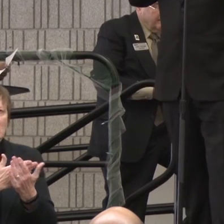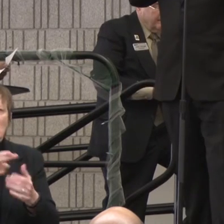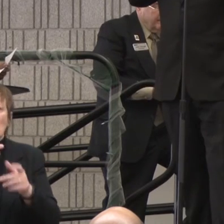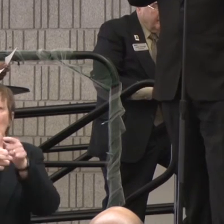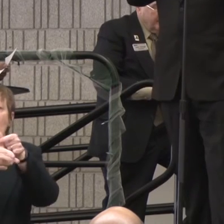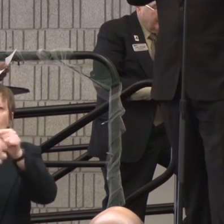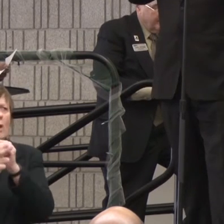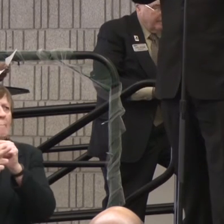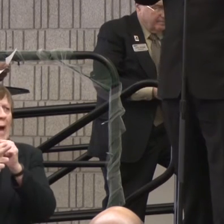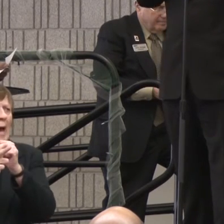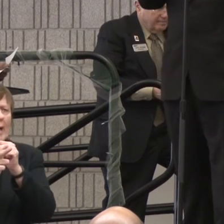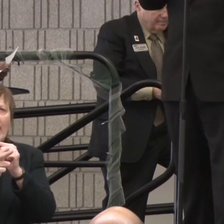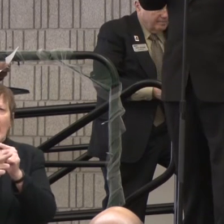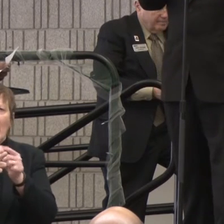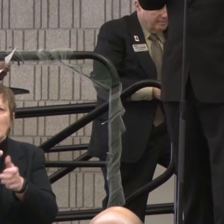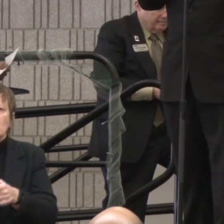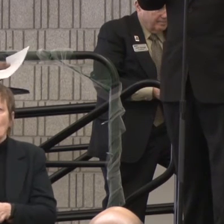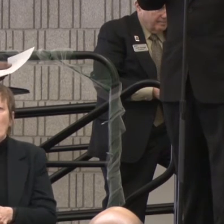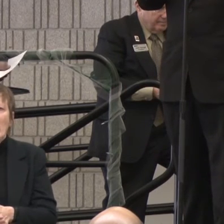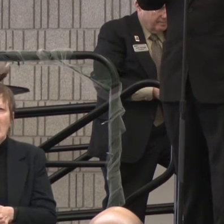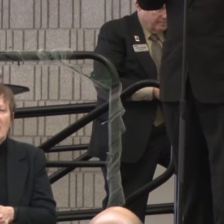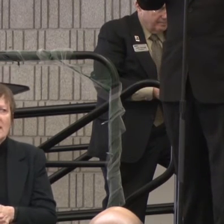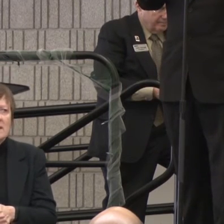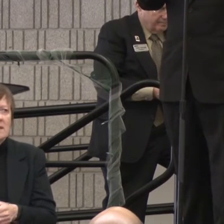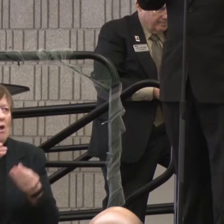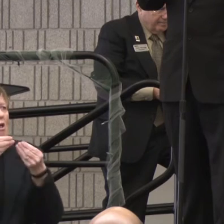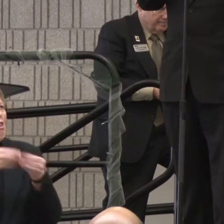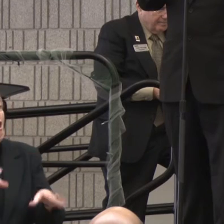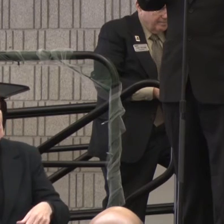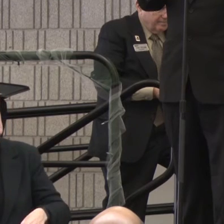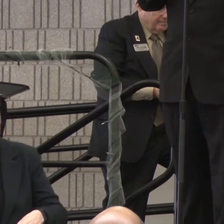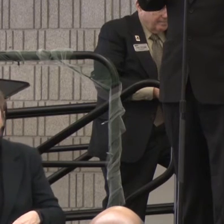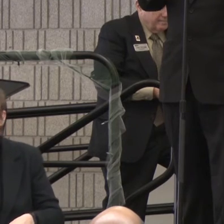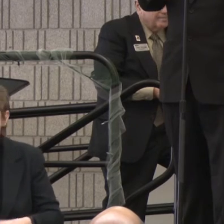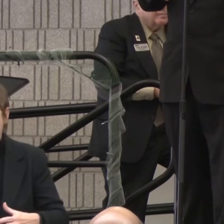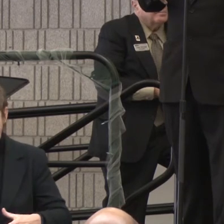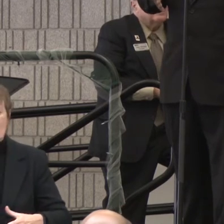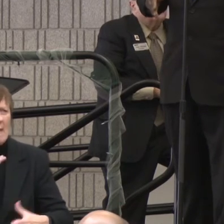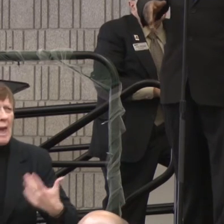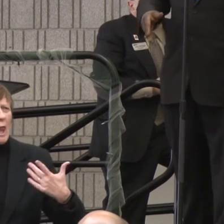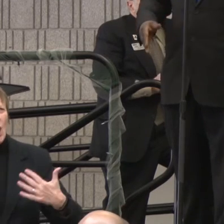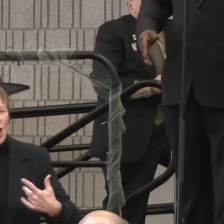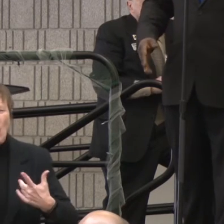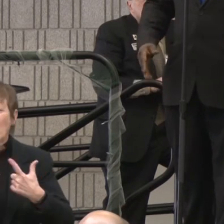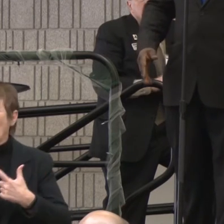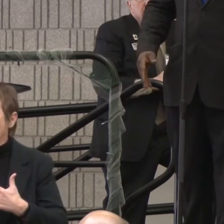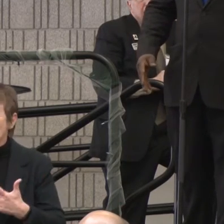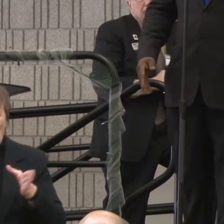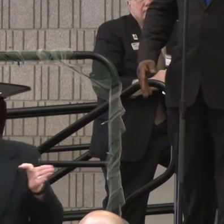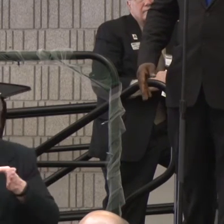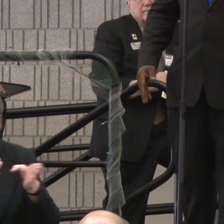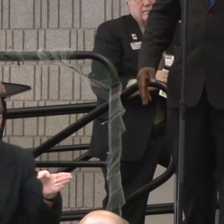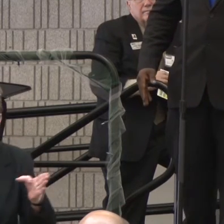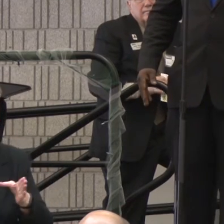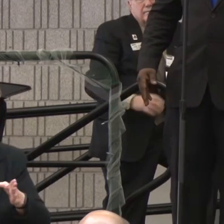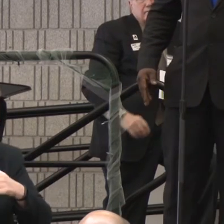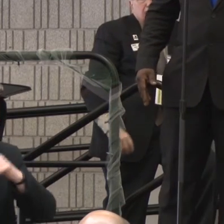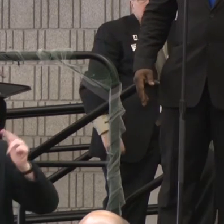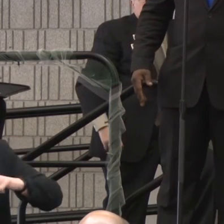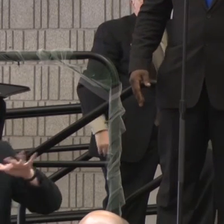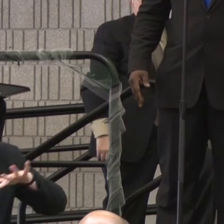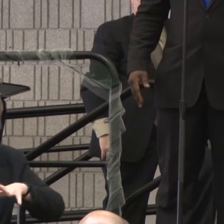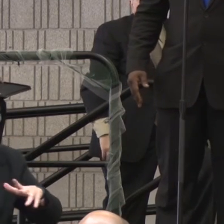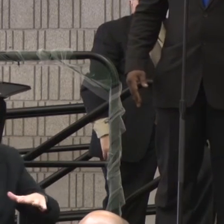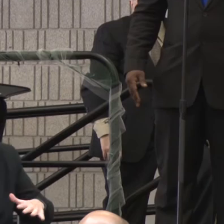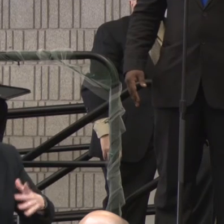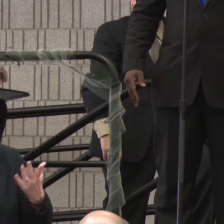back and squeeze. Lost boys search for manhood, exploring the golden paved streets of a brick city spattered in